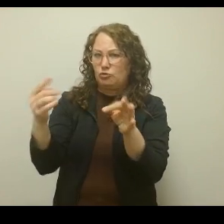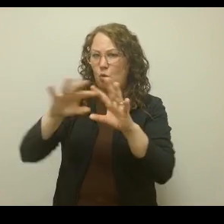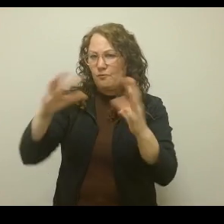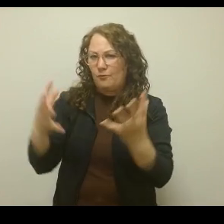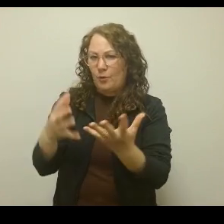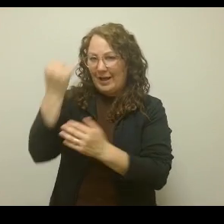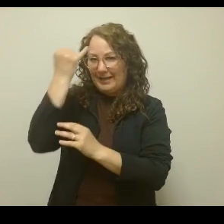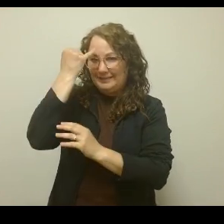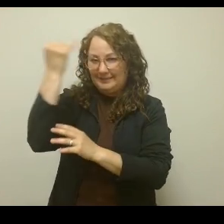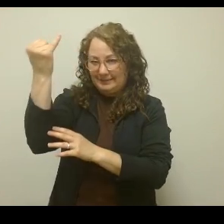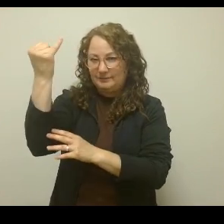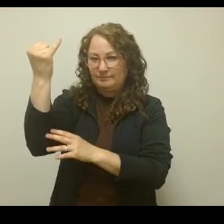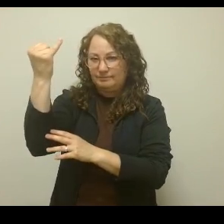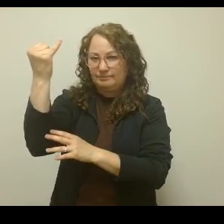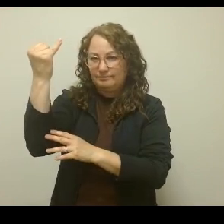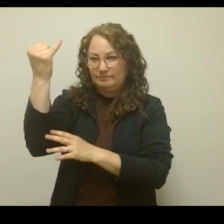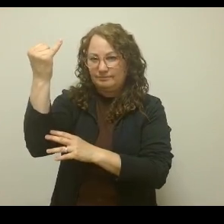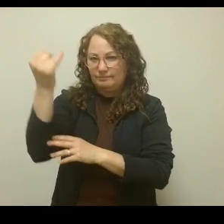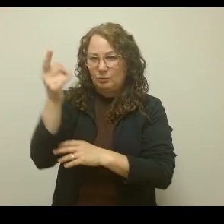of the source.